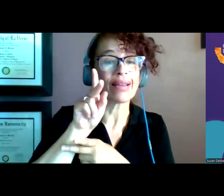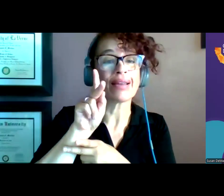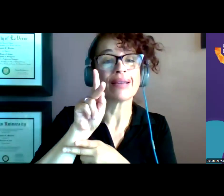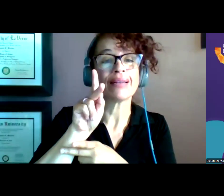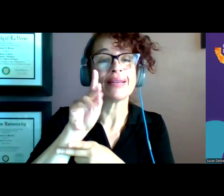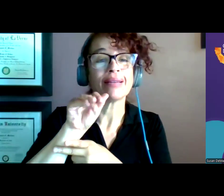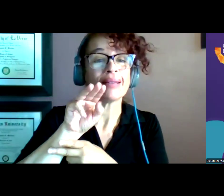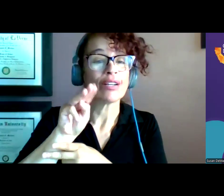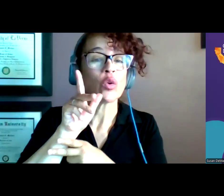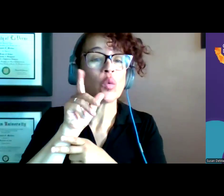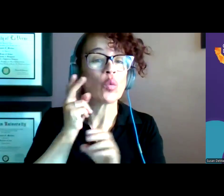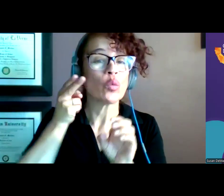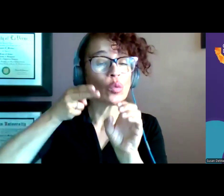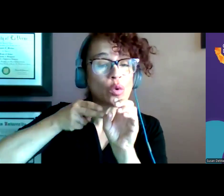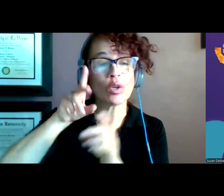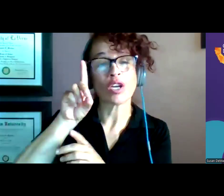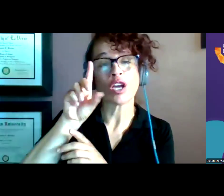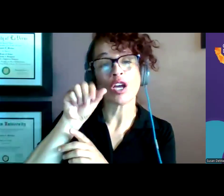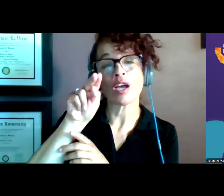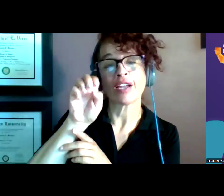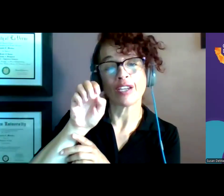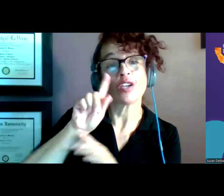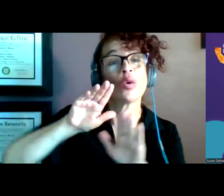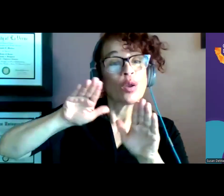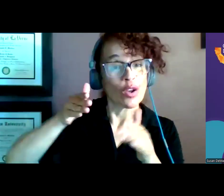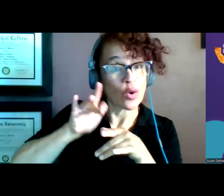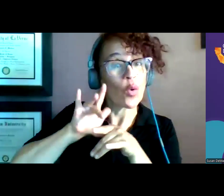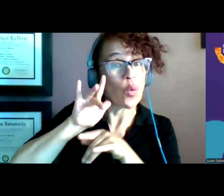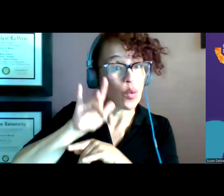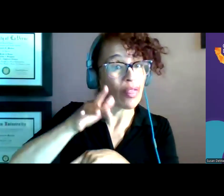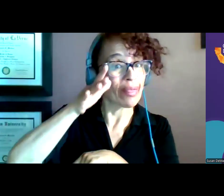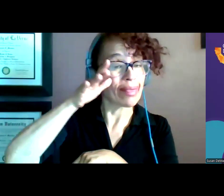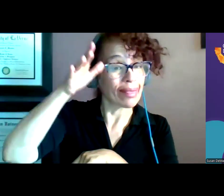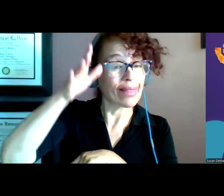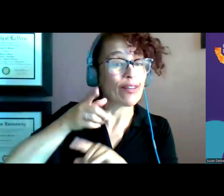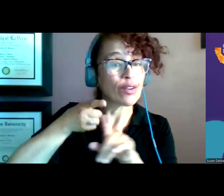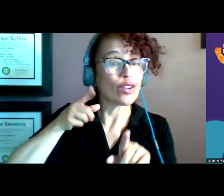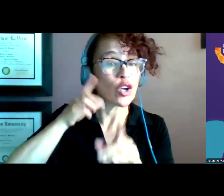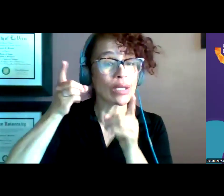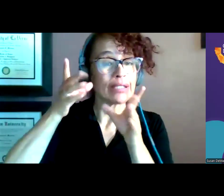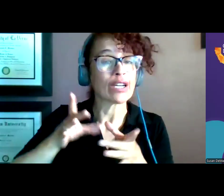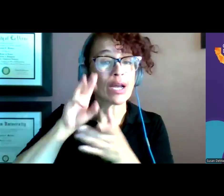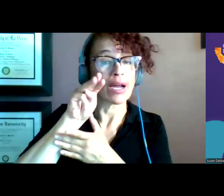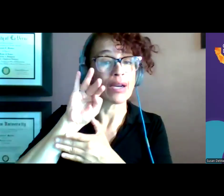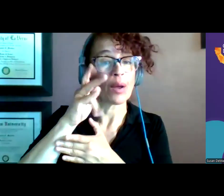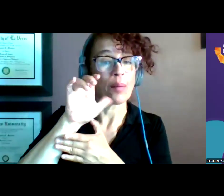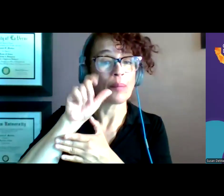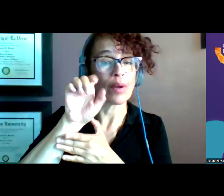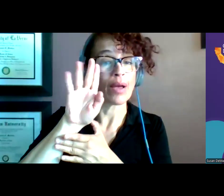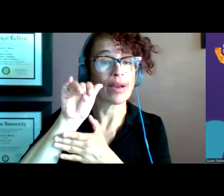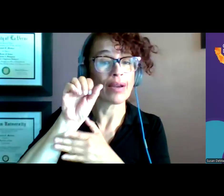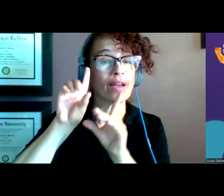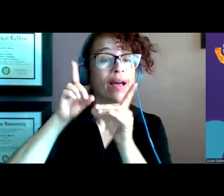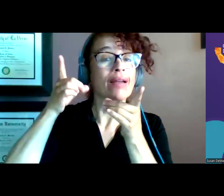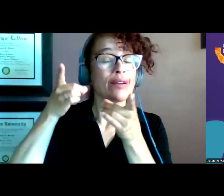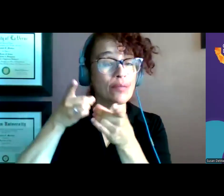Rutledge, who is joined by Dante Allen, who you were introduced to earlier. We heard from Director Michelle Boss, who leads the